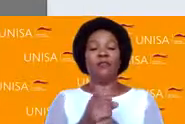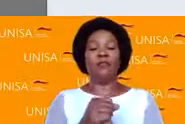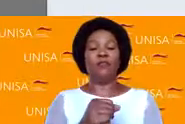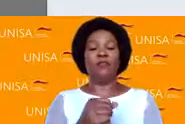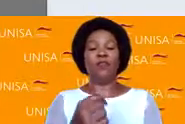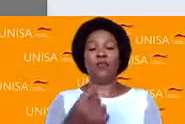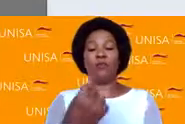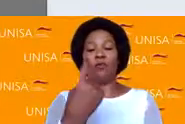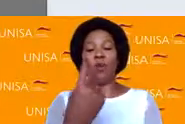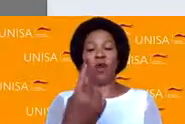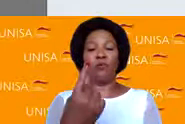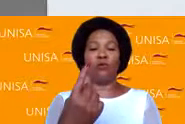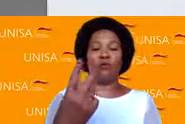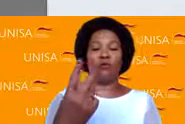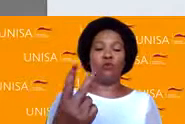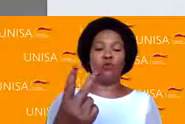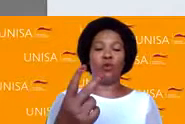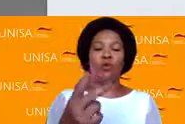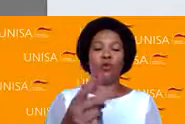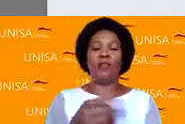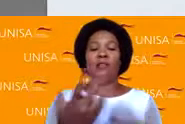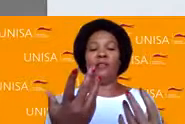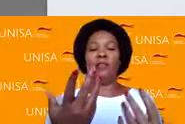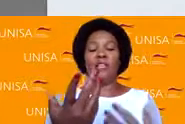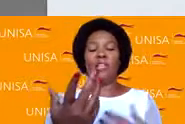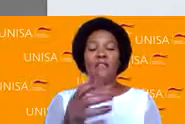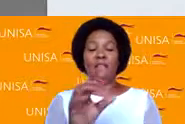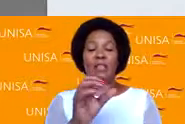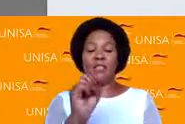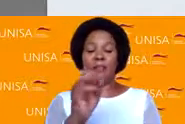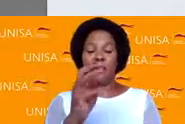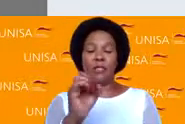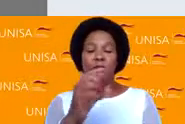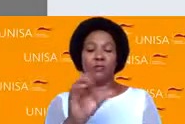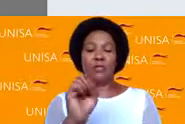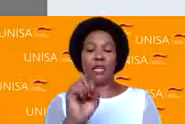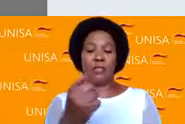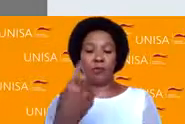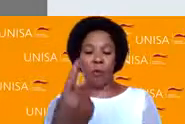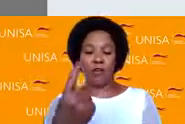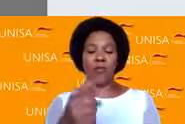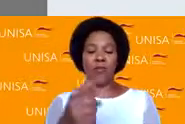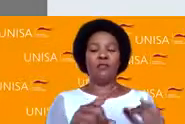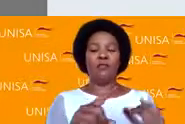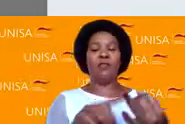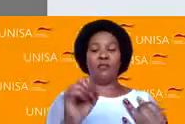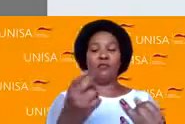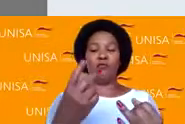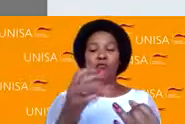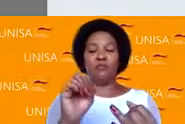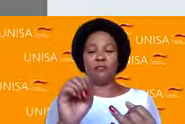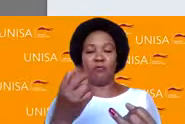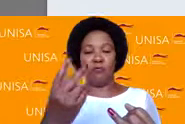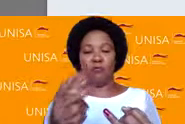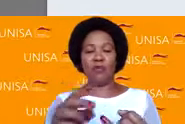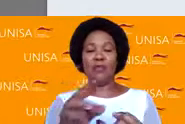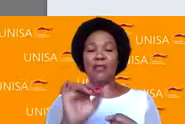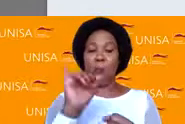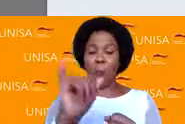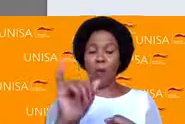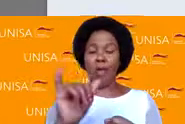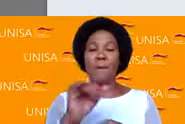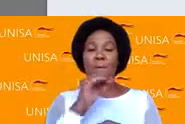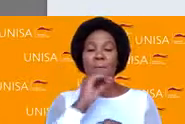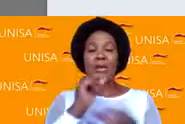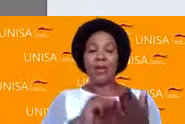S2. And then additionally, if it's an eTutor site, it will have an additional extra where it says E1 if it's an eTutor